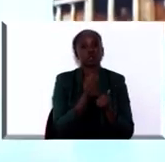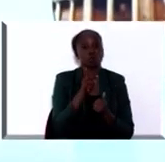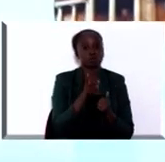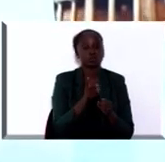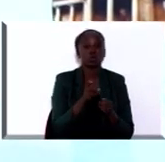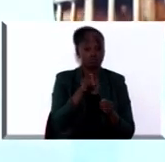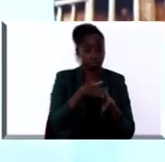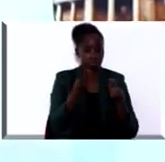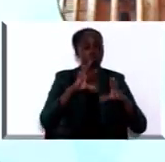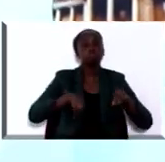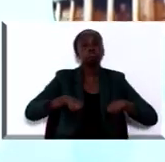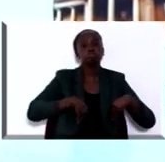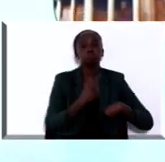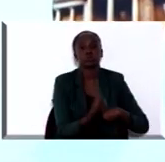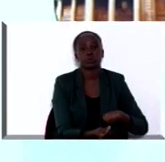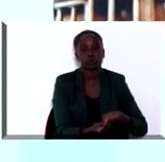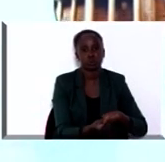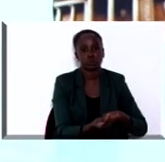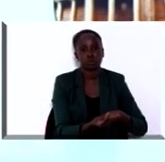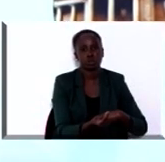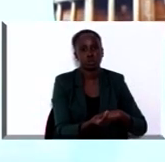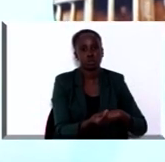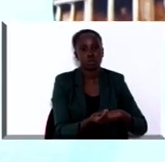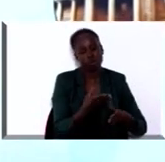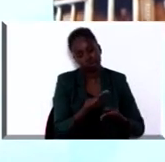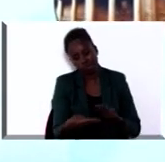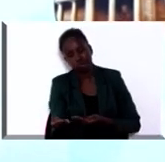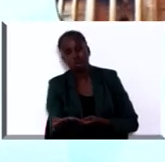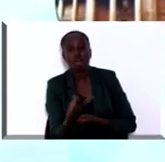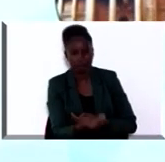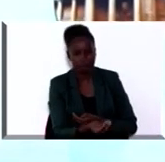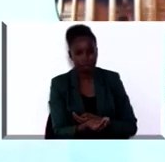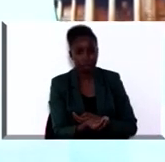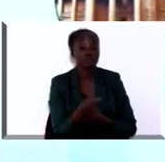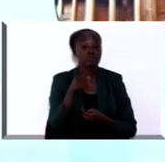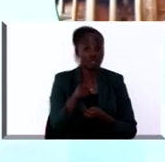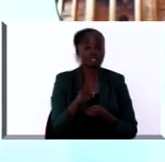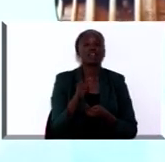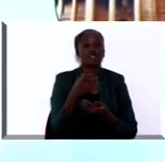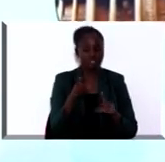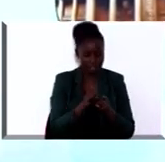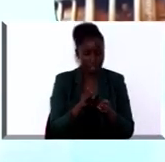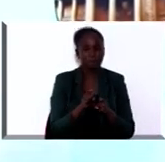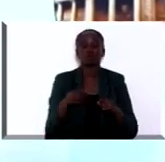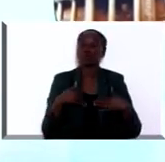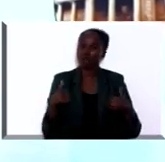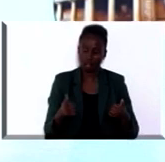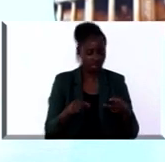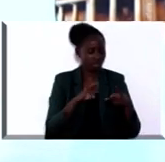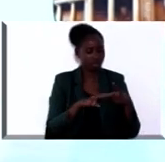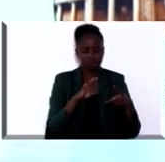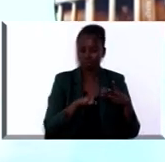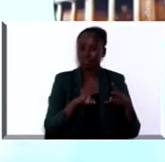bribes. The Department of Health is a big site of complaints around corruption. The Department